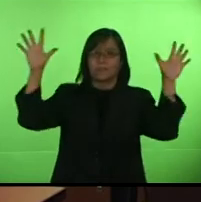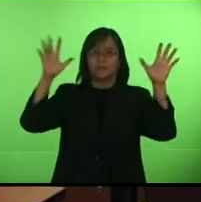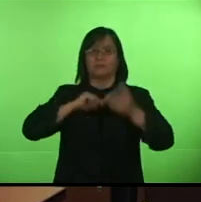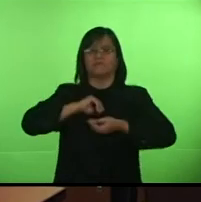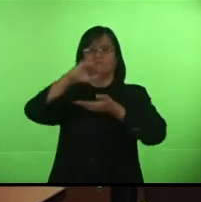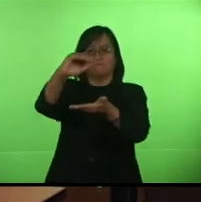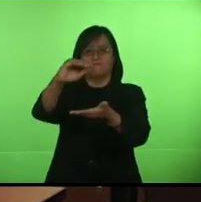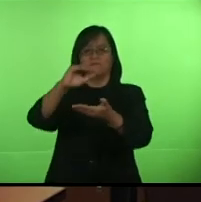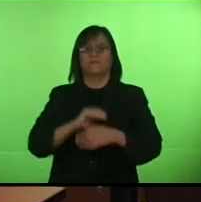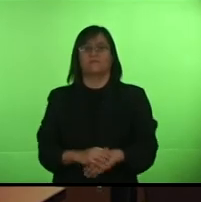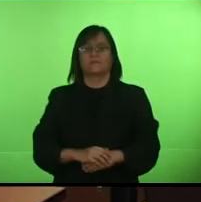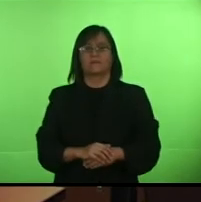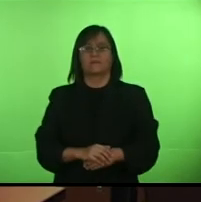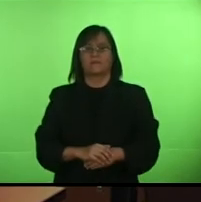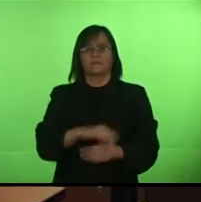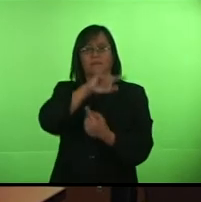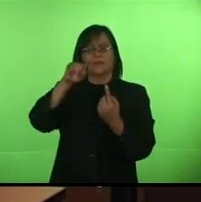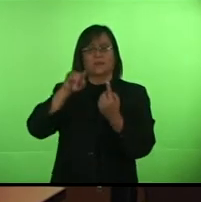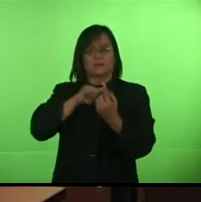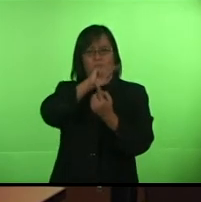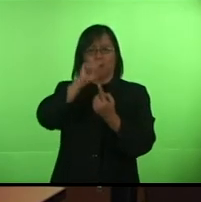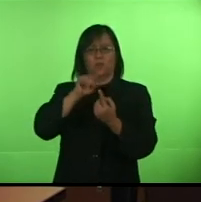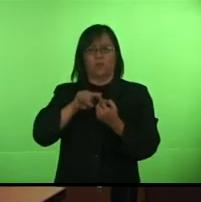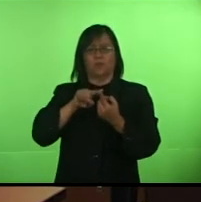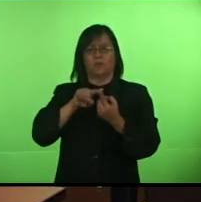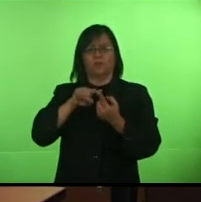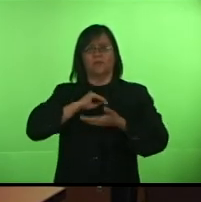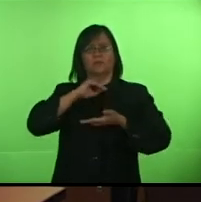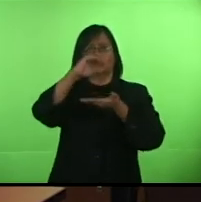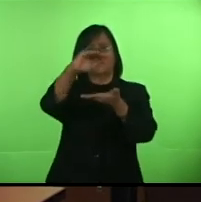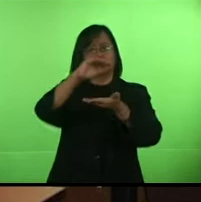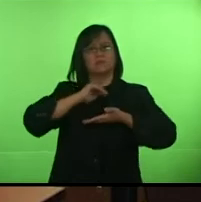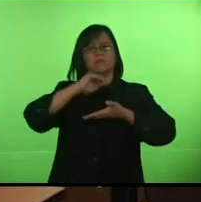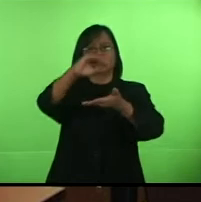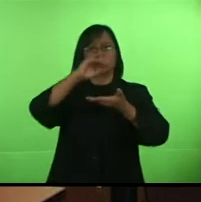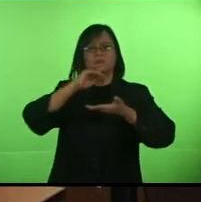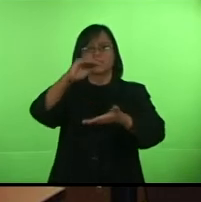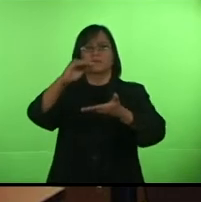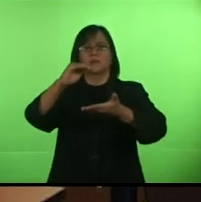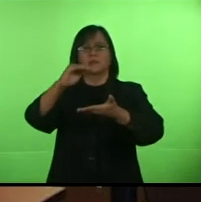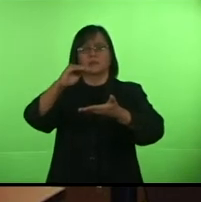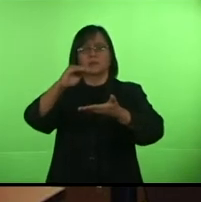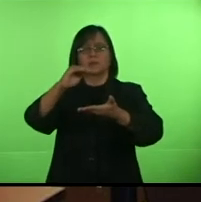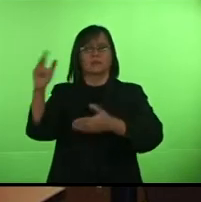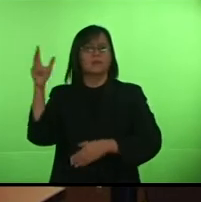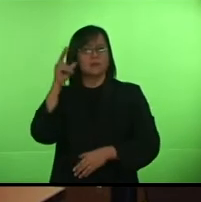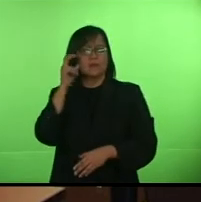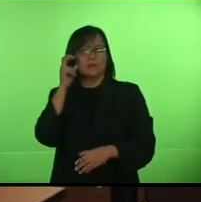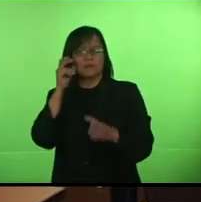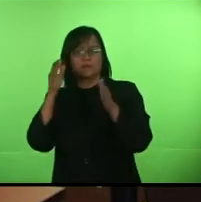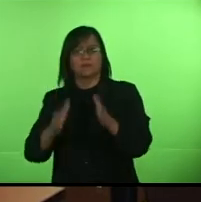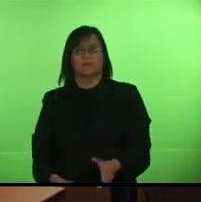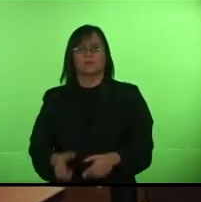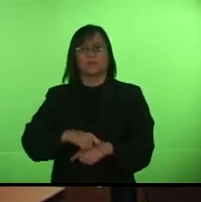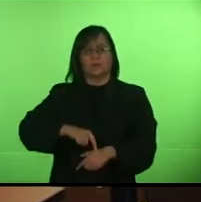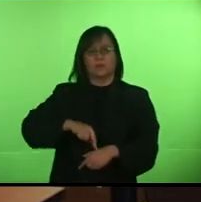Next, clarity of message. When you deliver a certain message to the receiver or to the